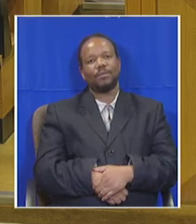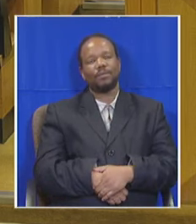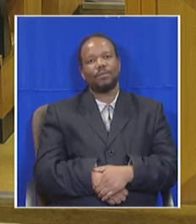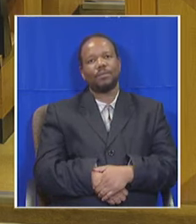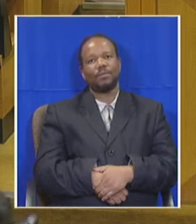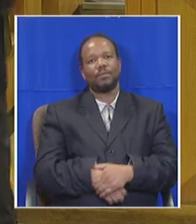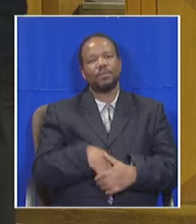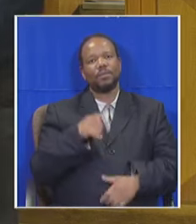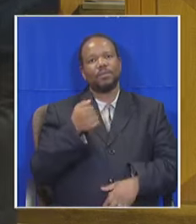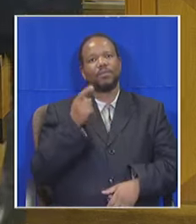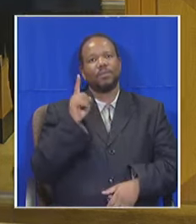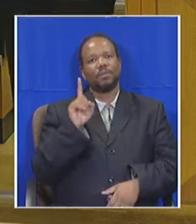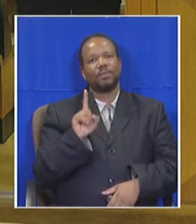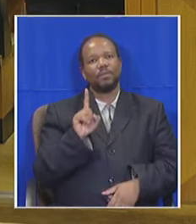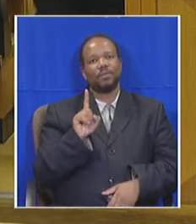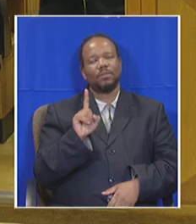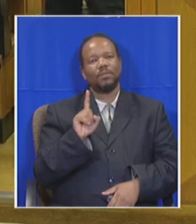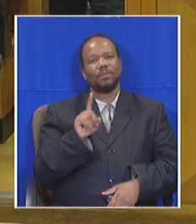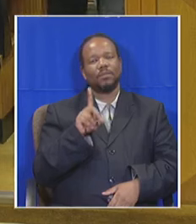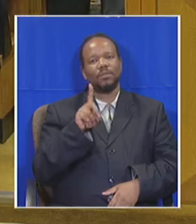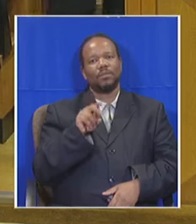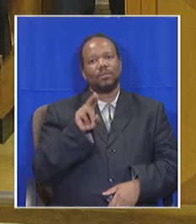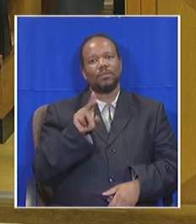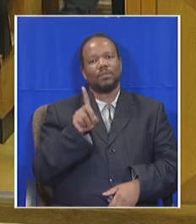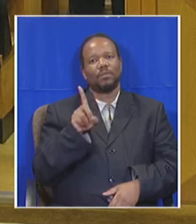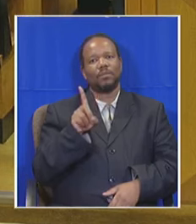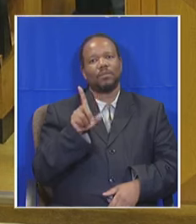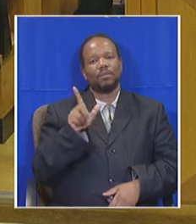The next speaker is the Honourable Dudley.